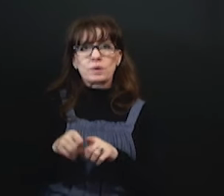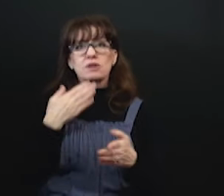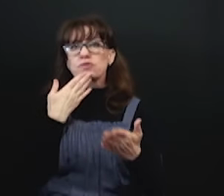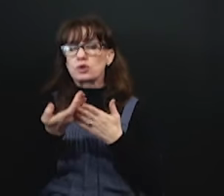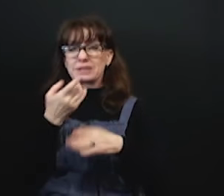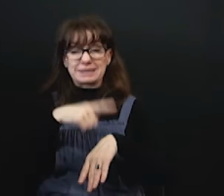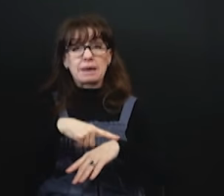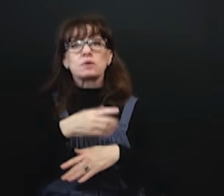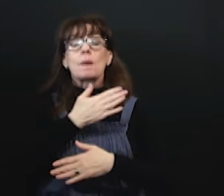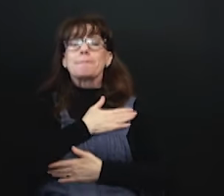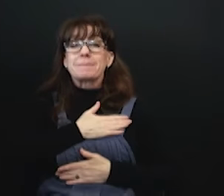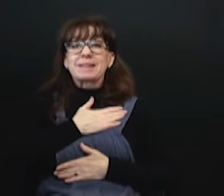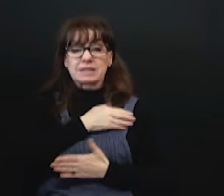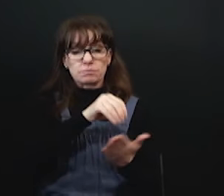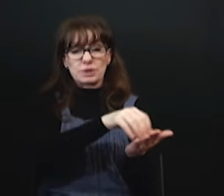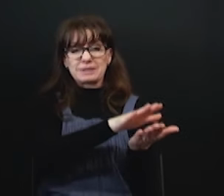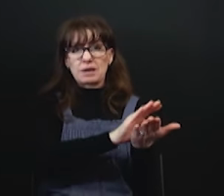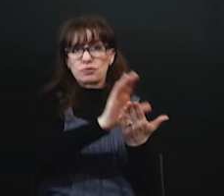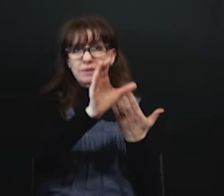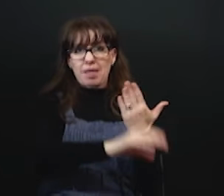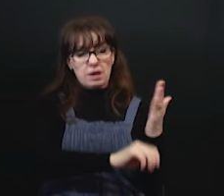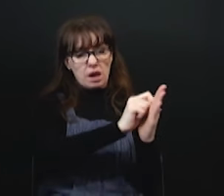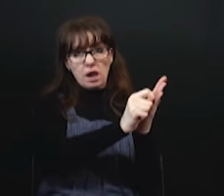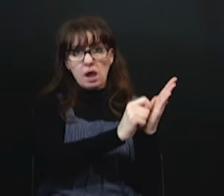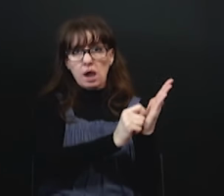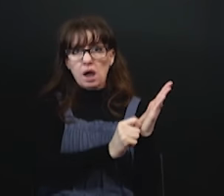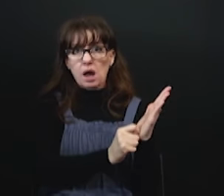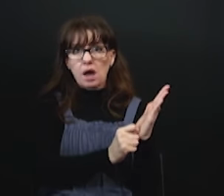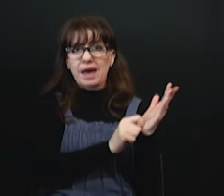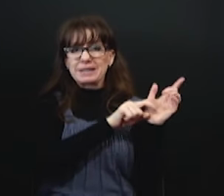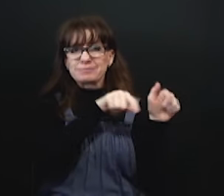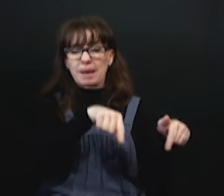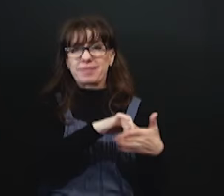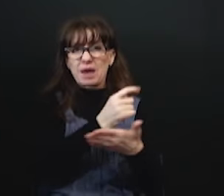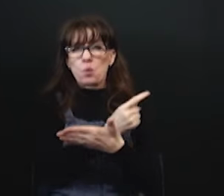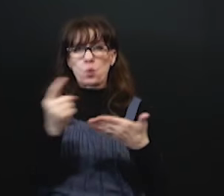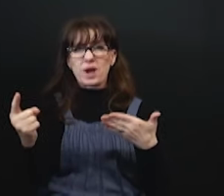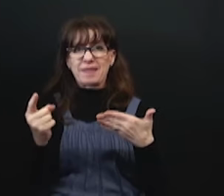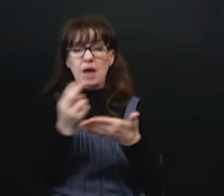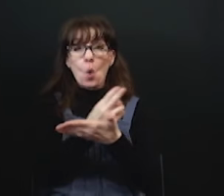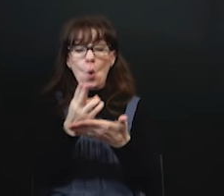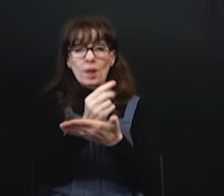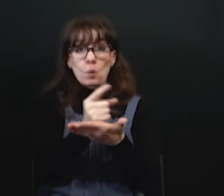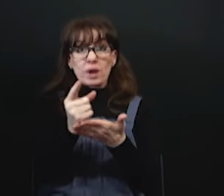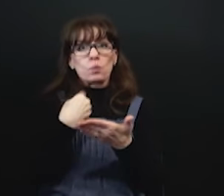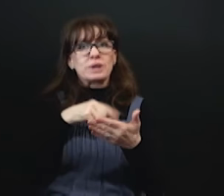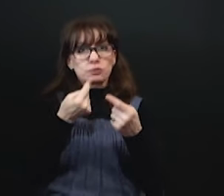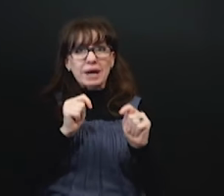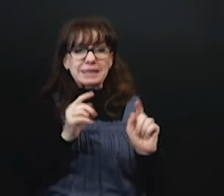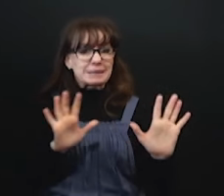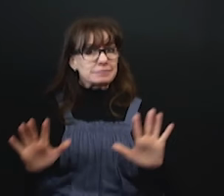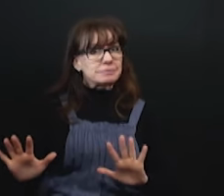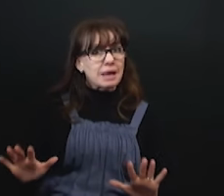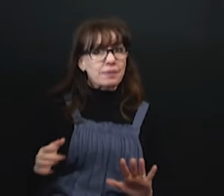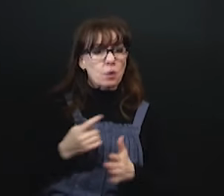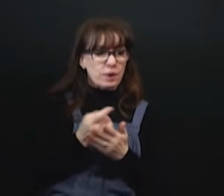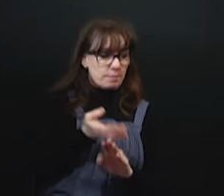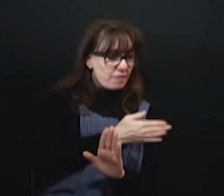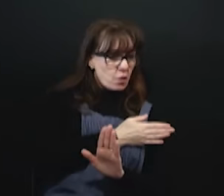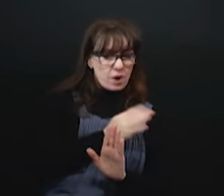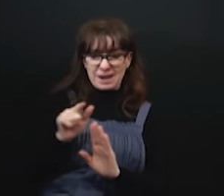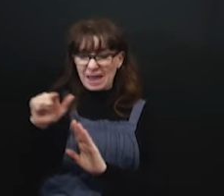So please mark your calendars. Be sure to join us for that week. Holy Week is something we intentionally try to back off a little bit the week before and the week